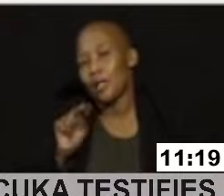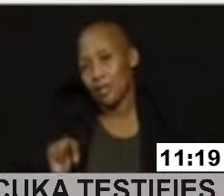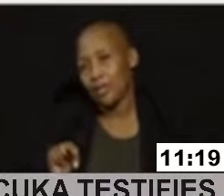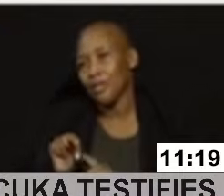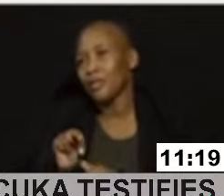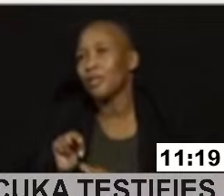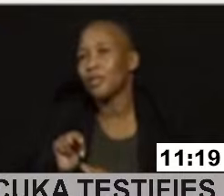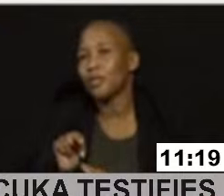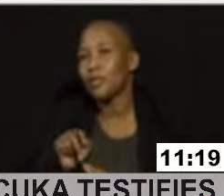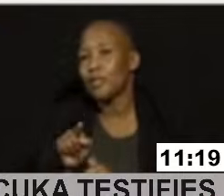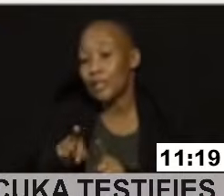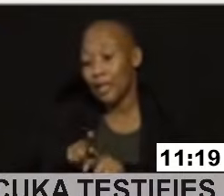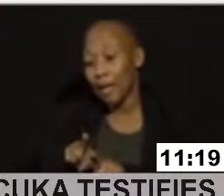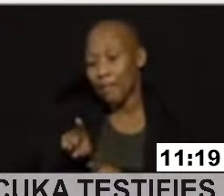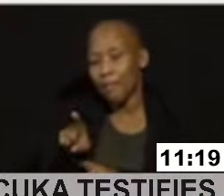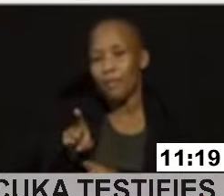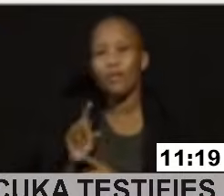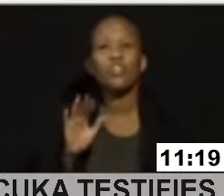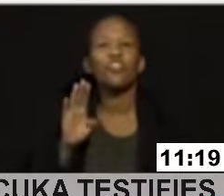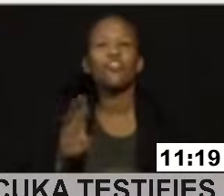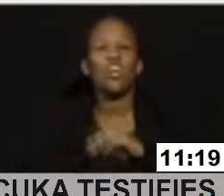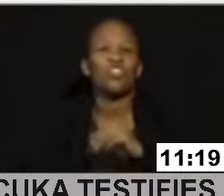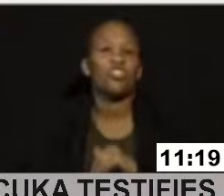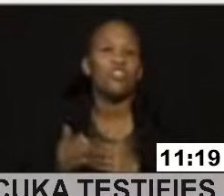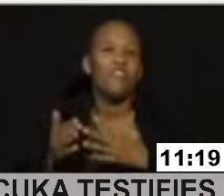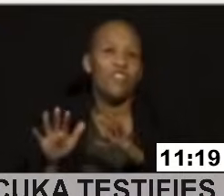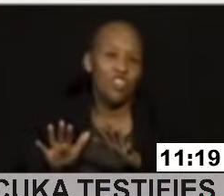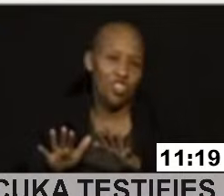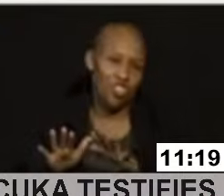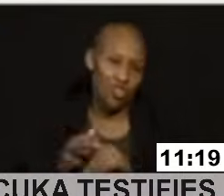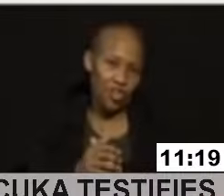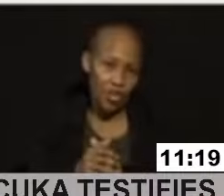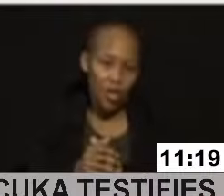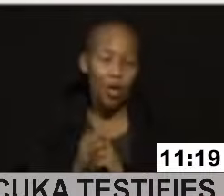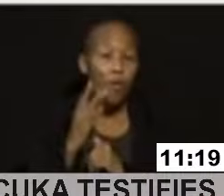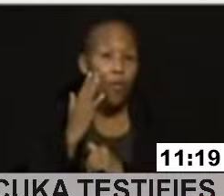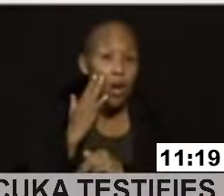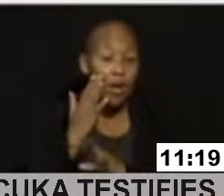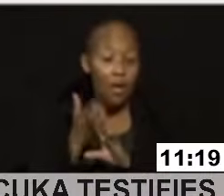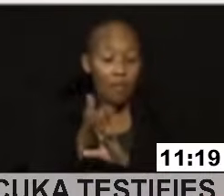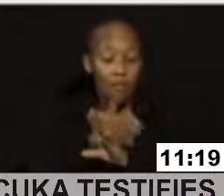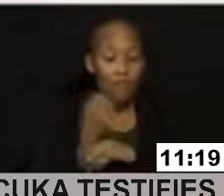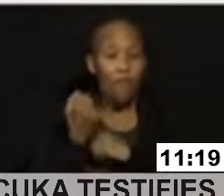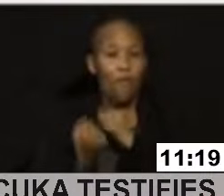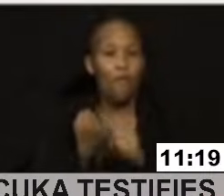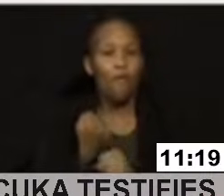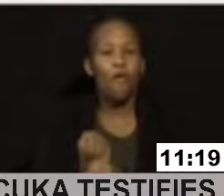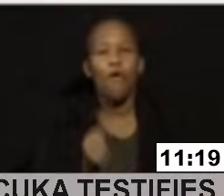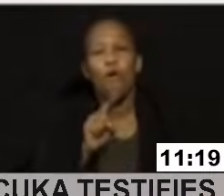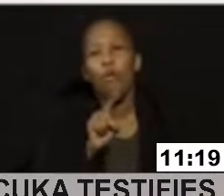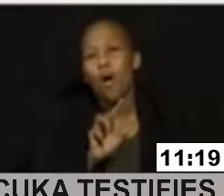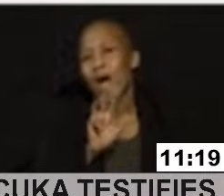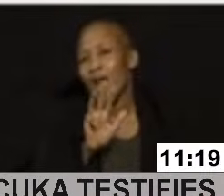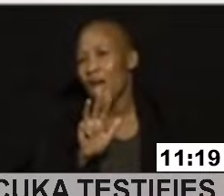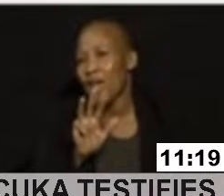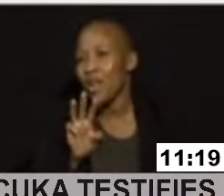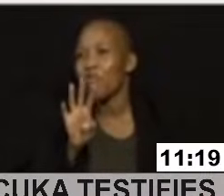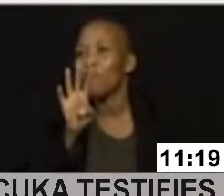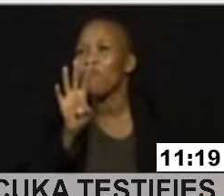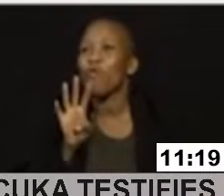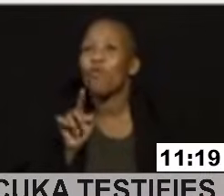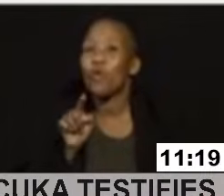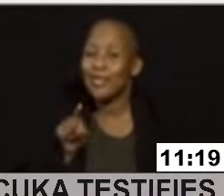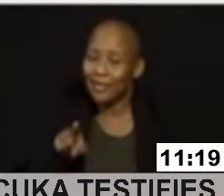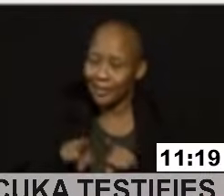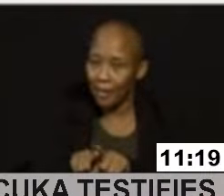They were charged just before 1994. They themselves, again, that